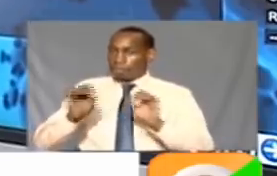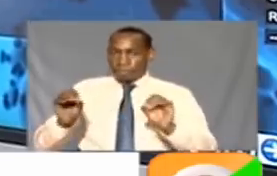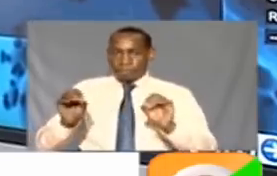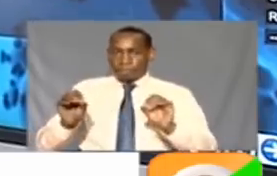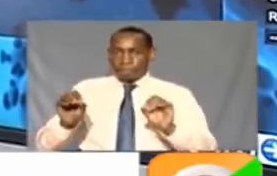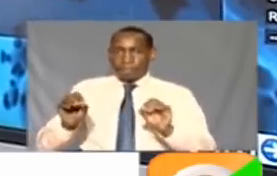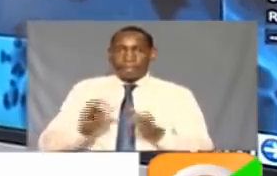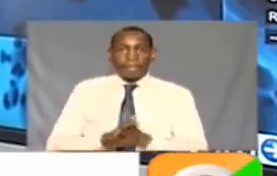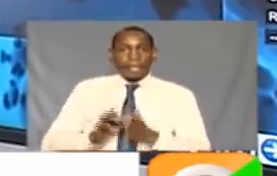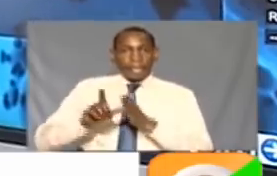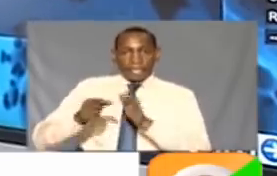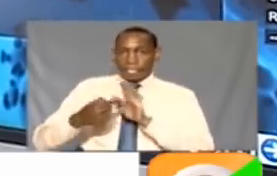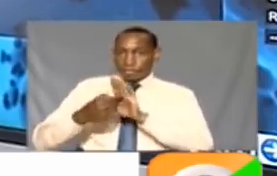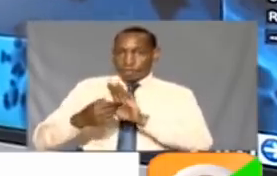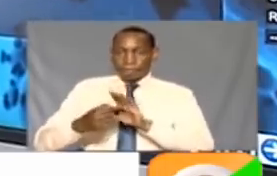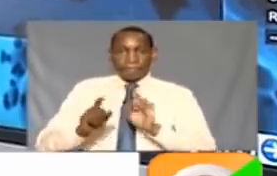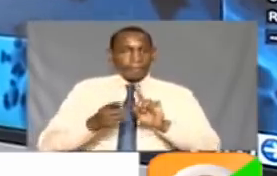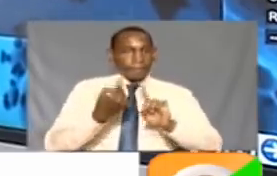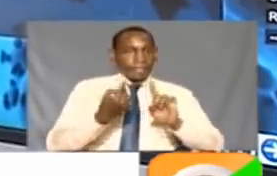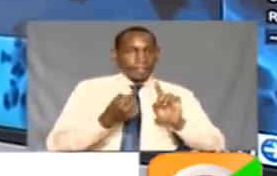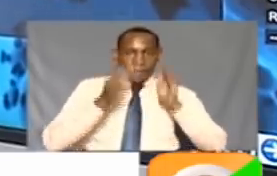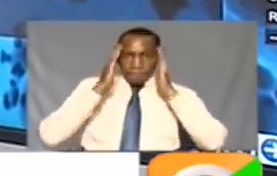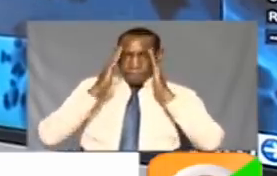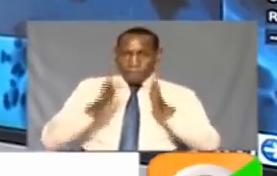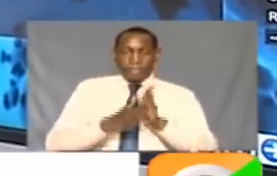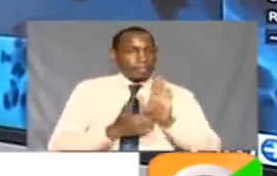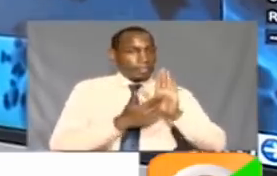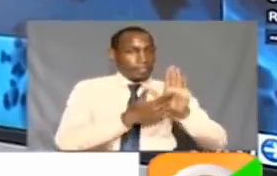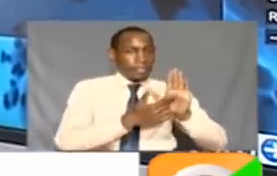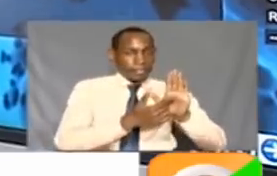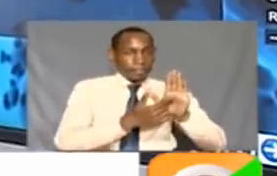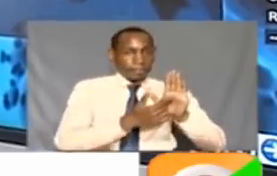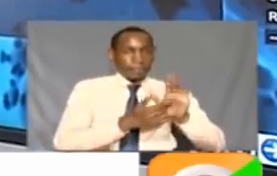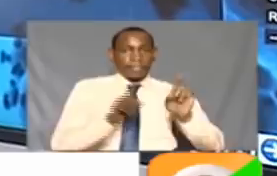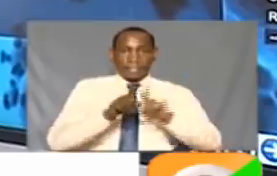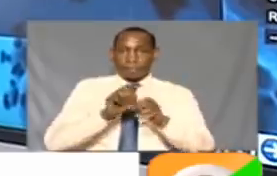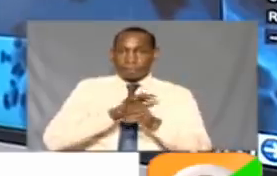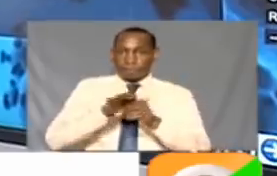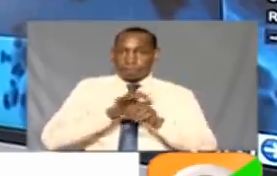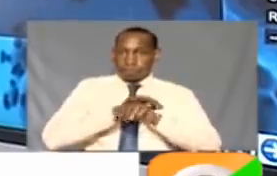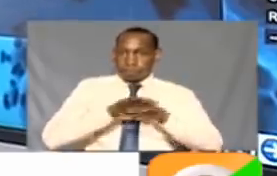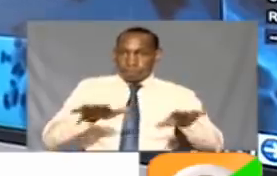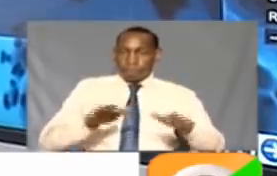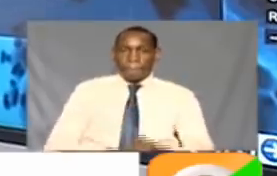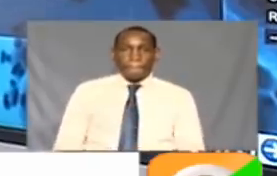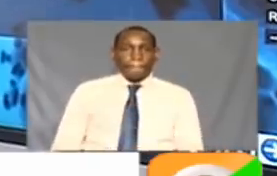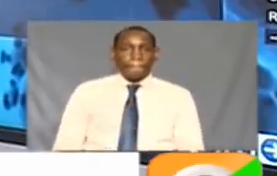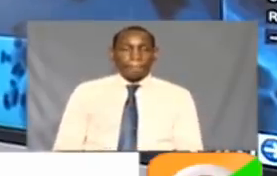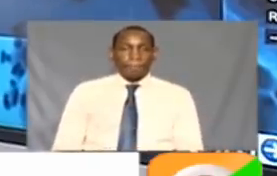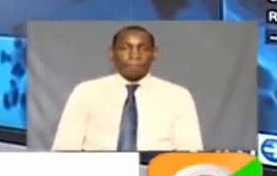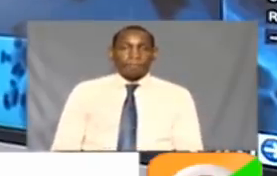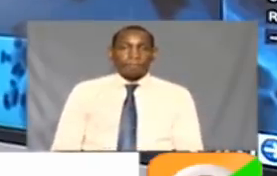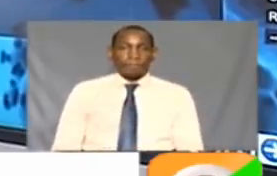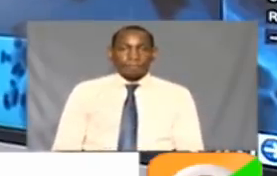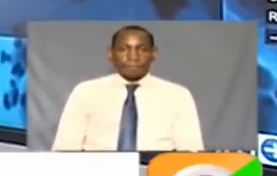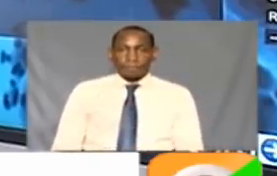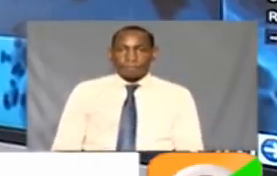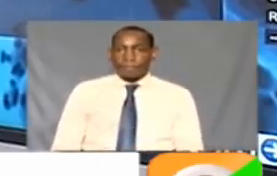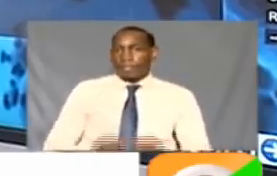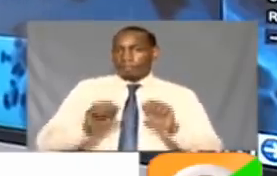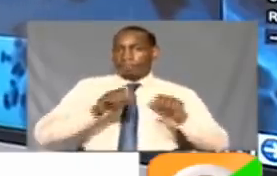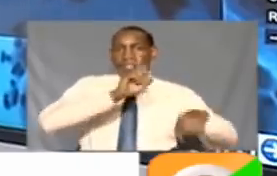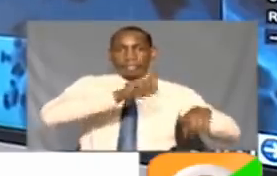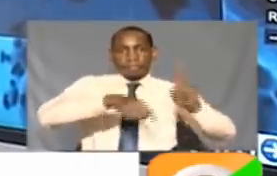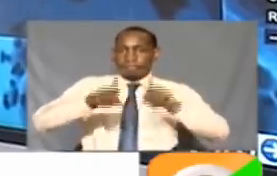transmission in a moment. But first, I want us to take a look at the symptoms of this outbreak. And let's pause here for a moment, because they can range